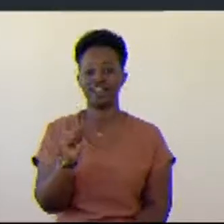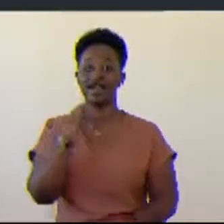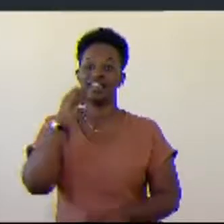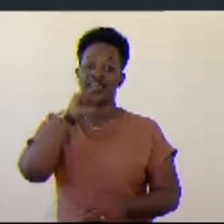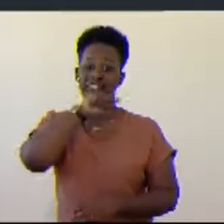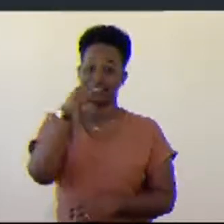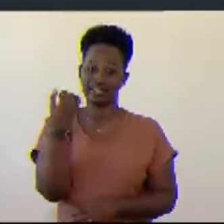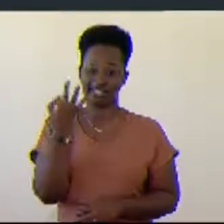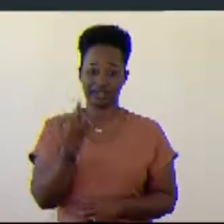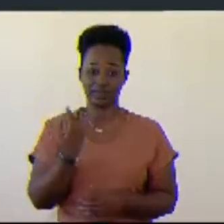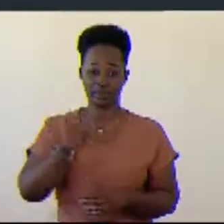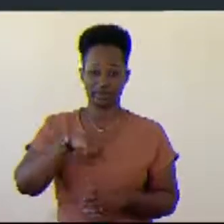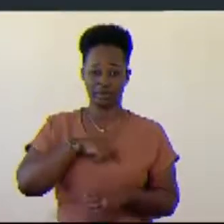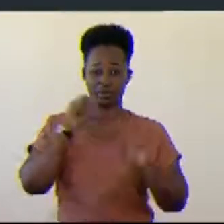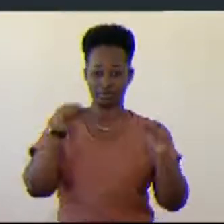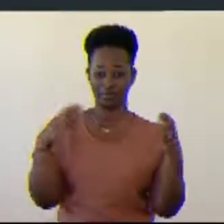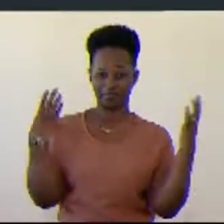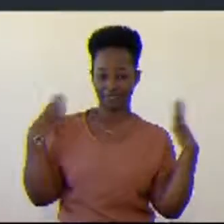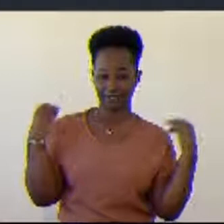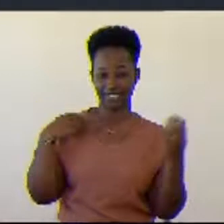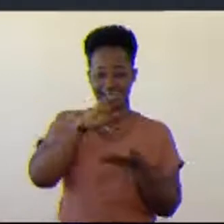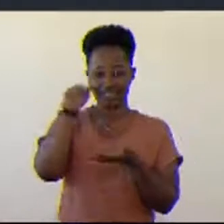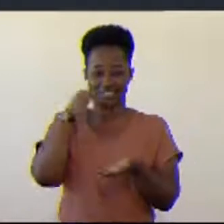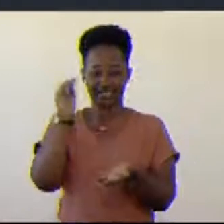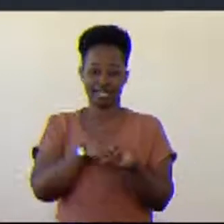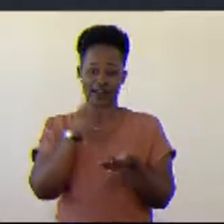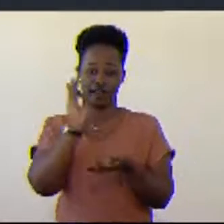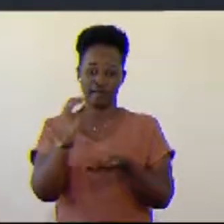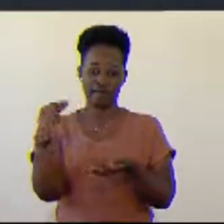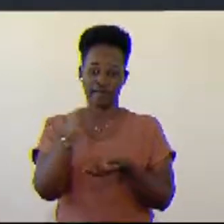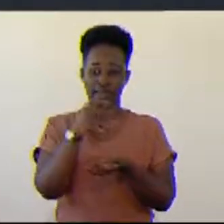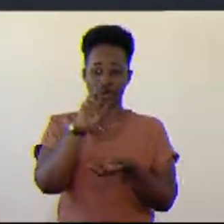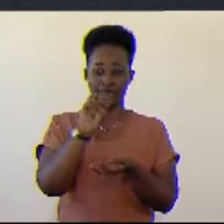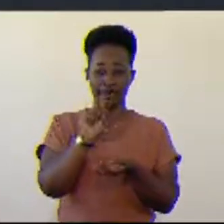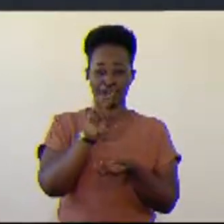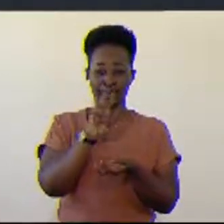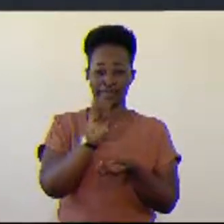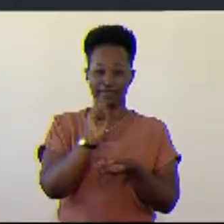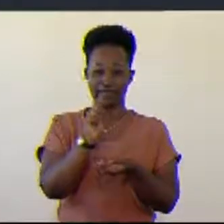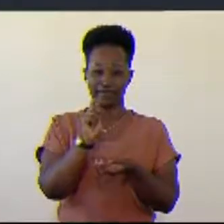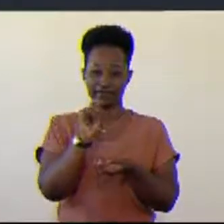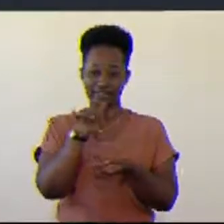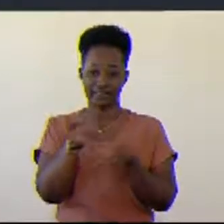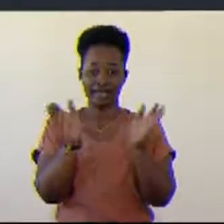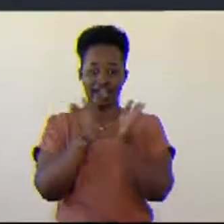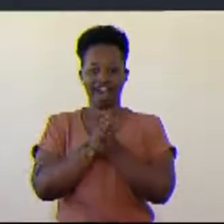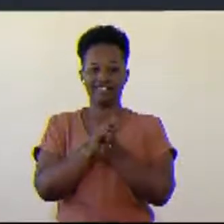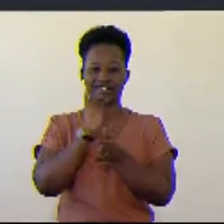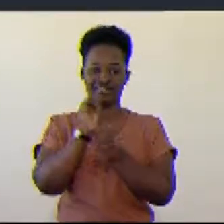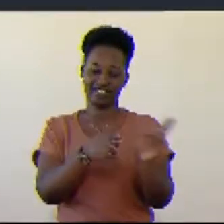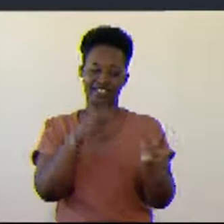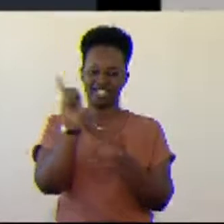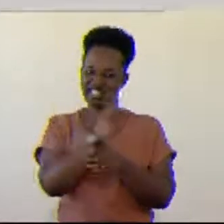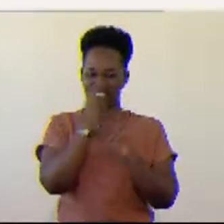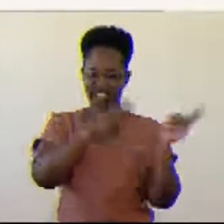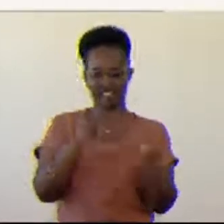of gravity of an irregular lamina. We want to succeed in doing all those three. And I hope you are going to enjoy